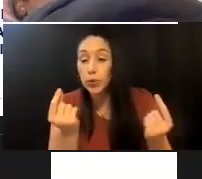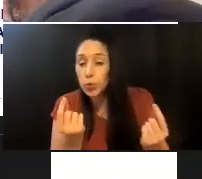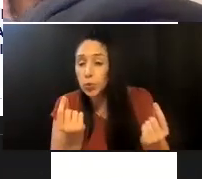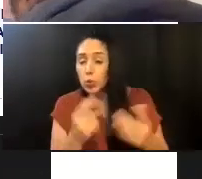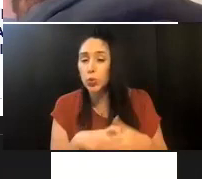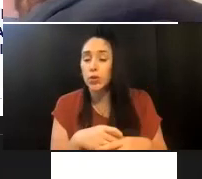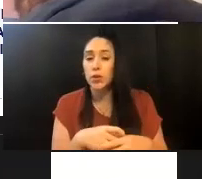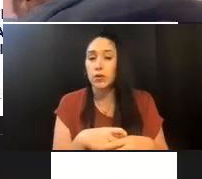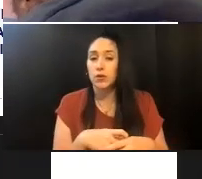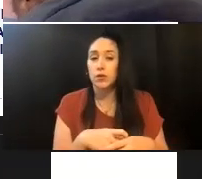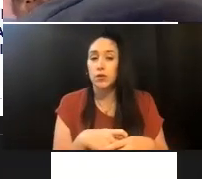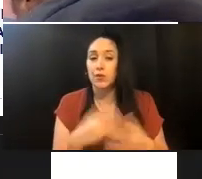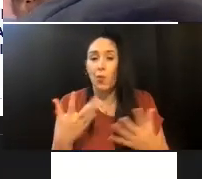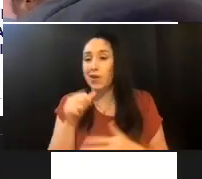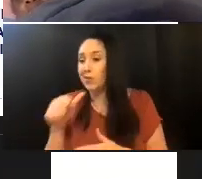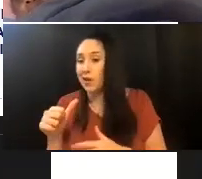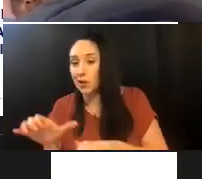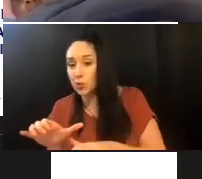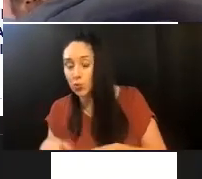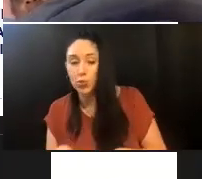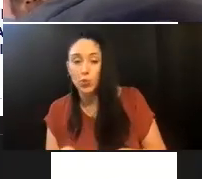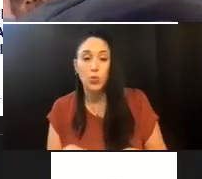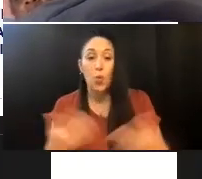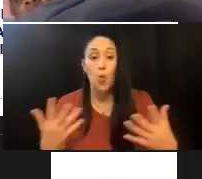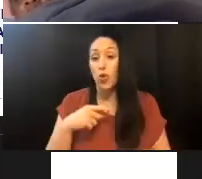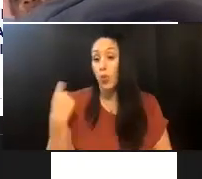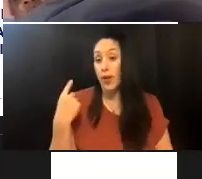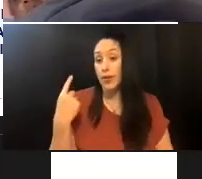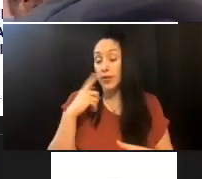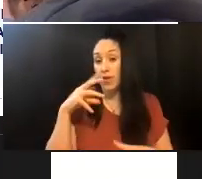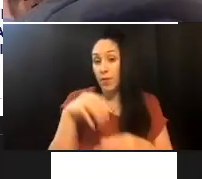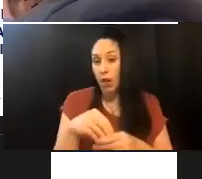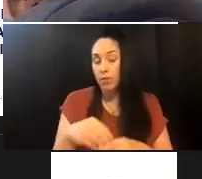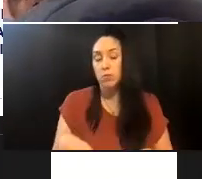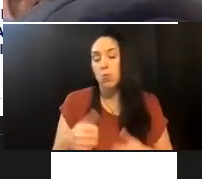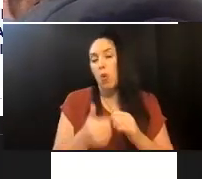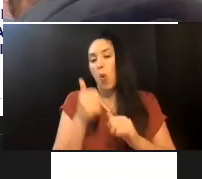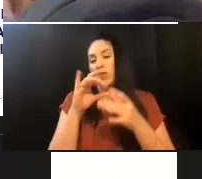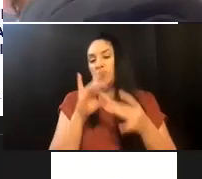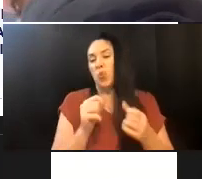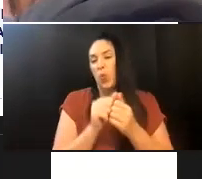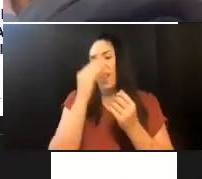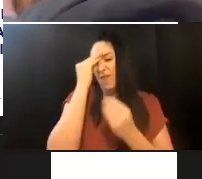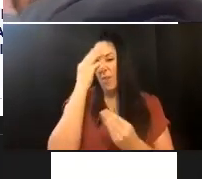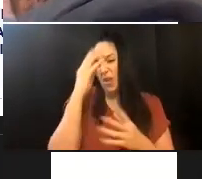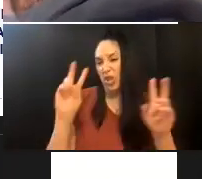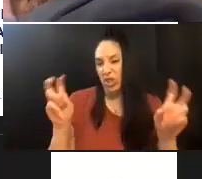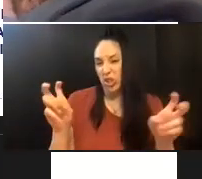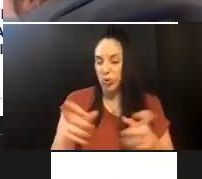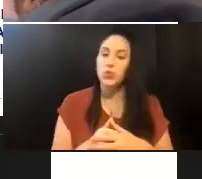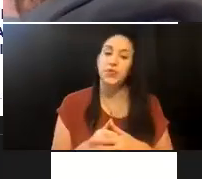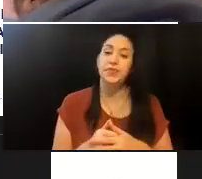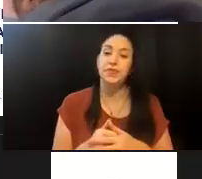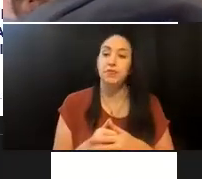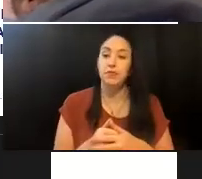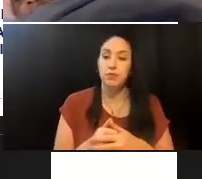do, the risks of involvement, which basically is about some of the data issues I was talking about earlier. And it makes them